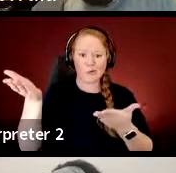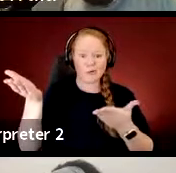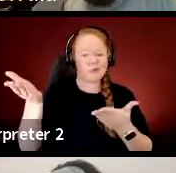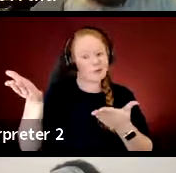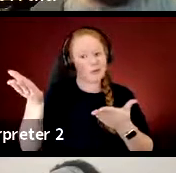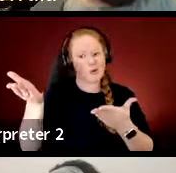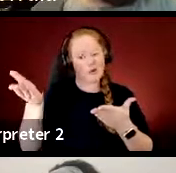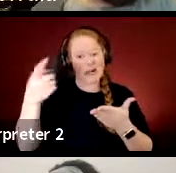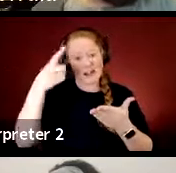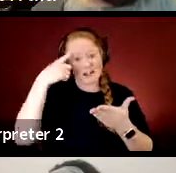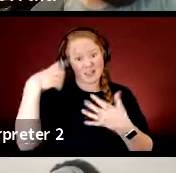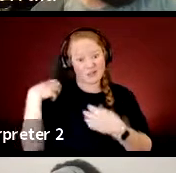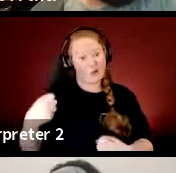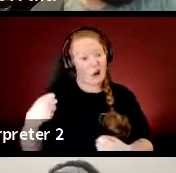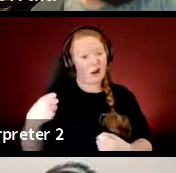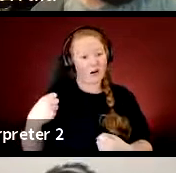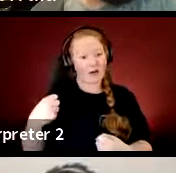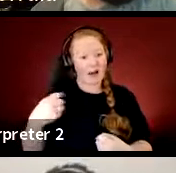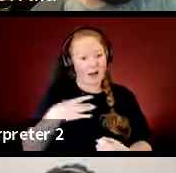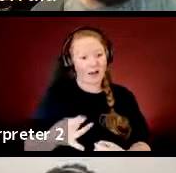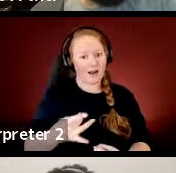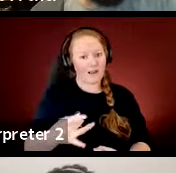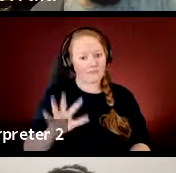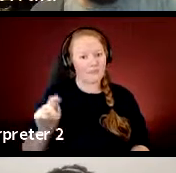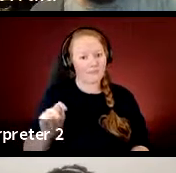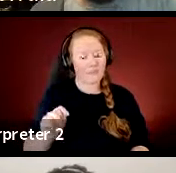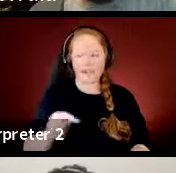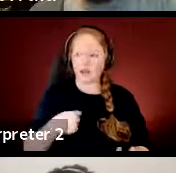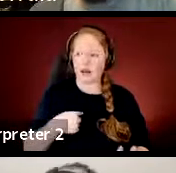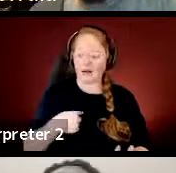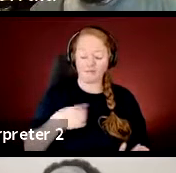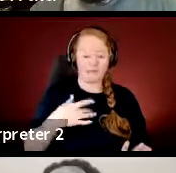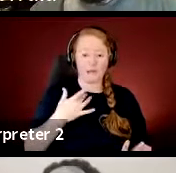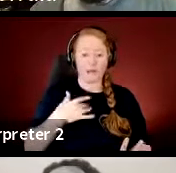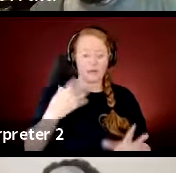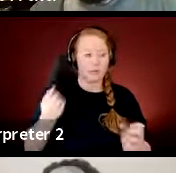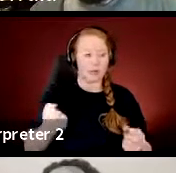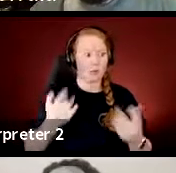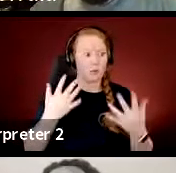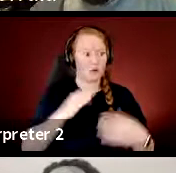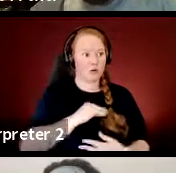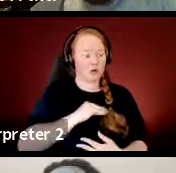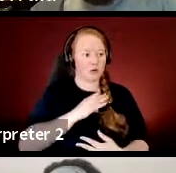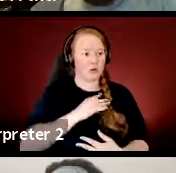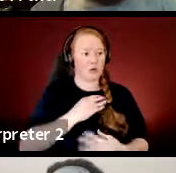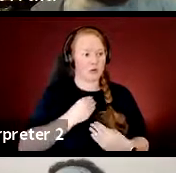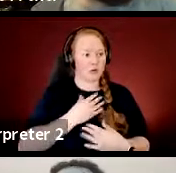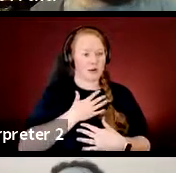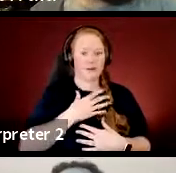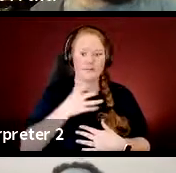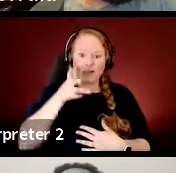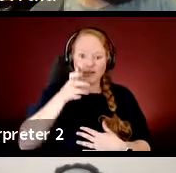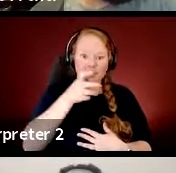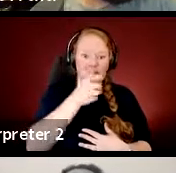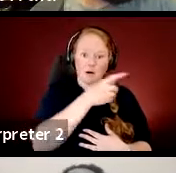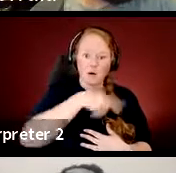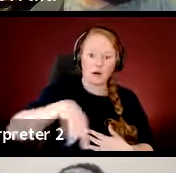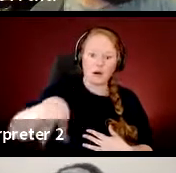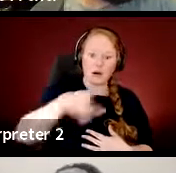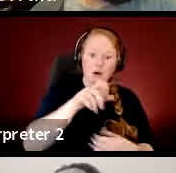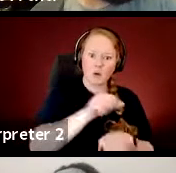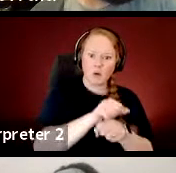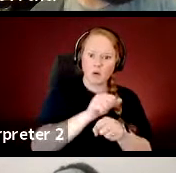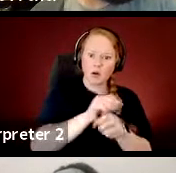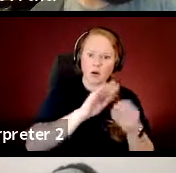really strong. I'm just been overwhelmed listening to everybody who's working in the community doing amazing